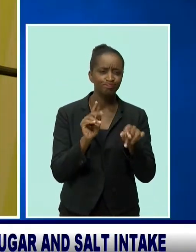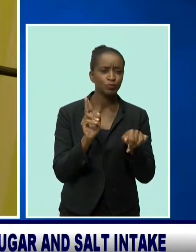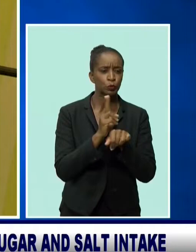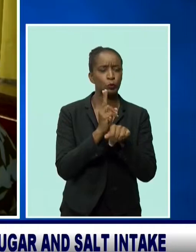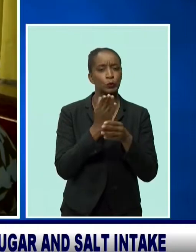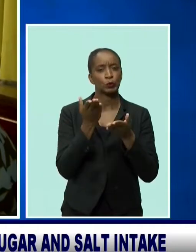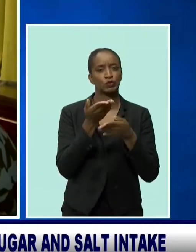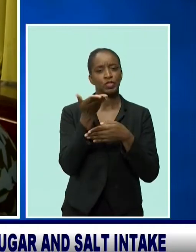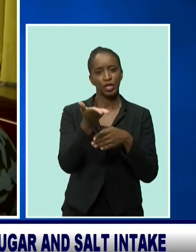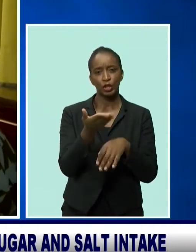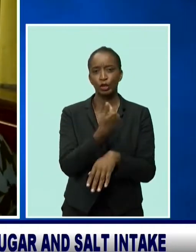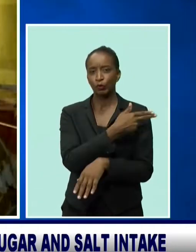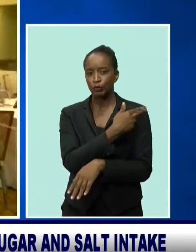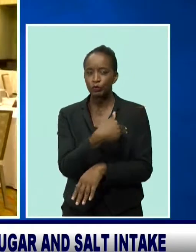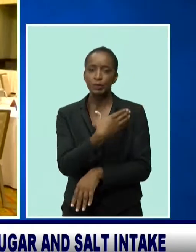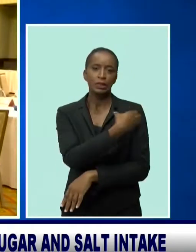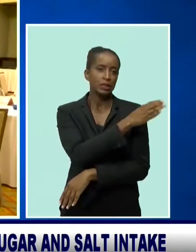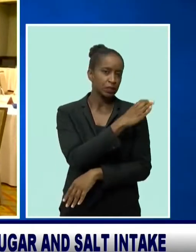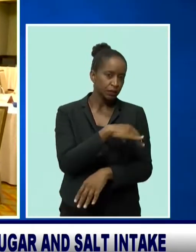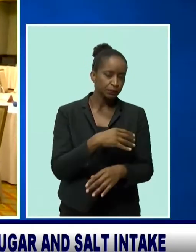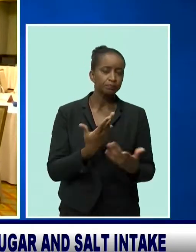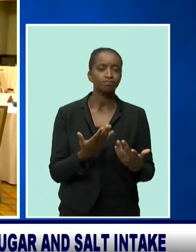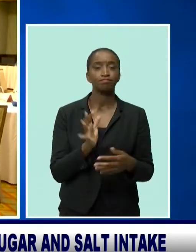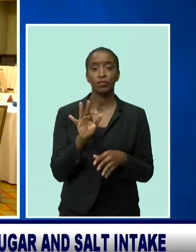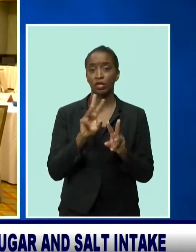universal health. The workshop ends tomorrow.